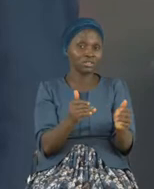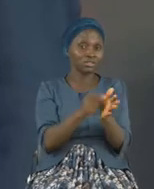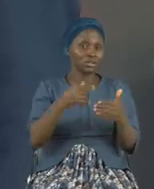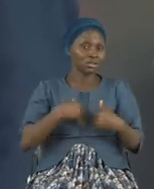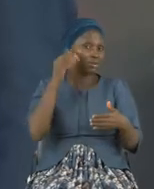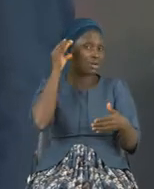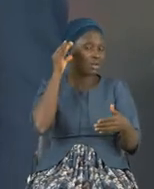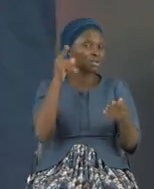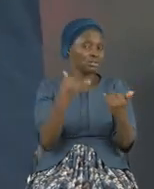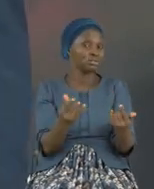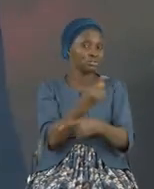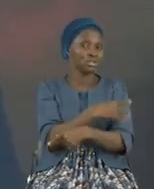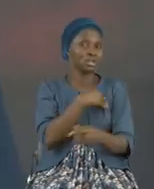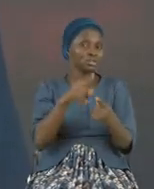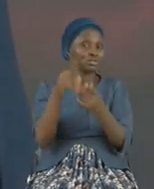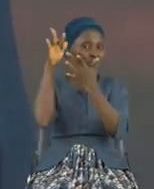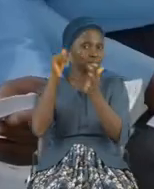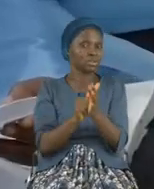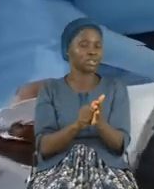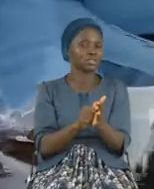that that thing will happen.